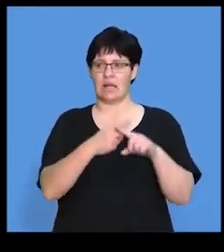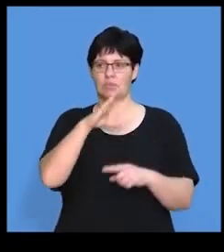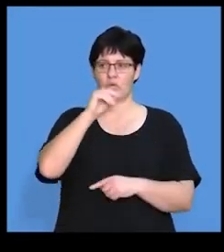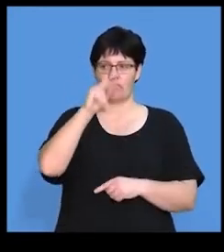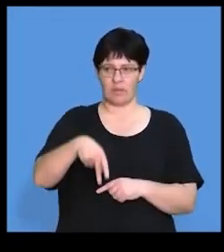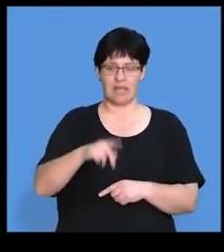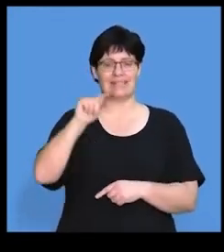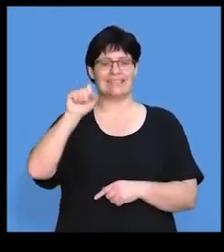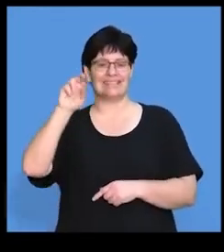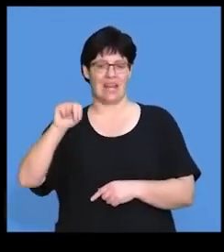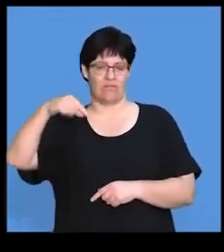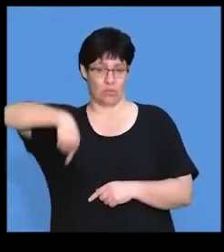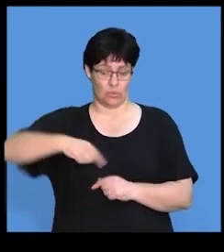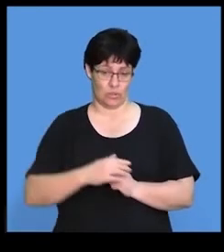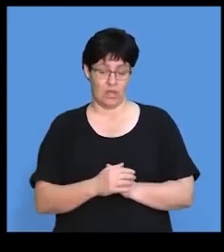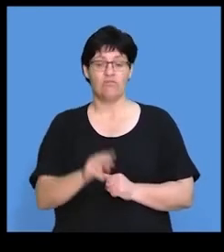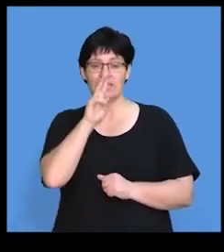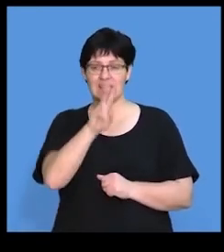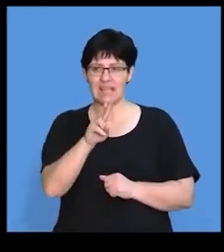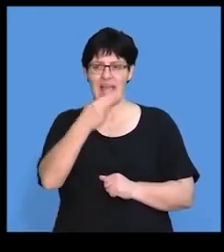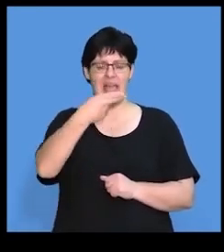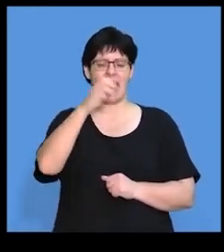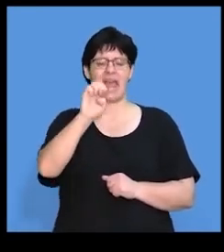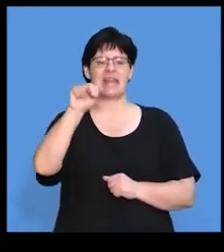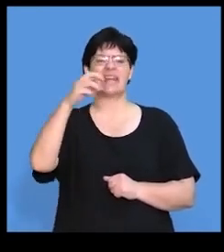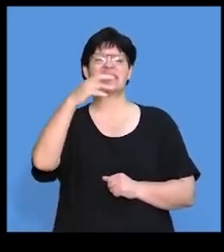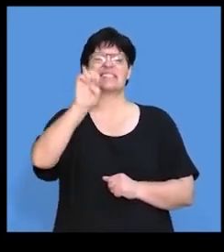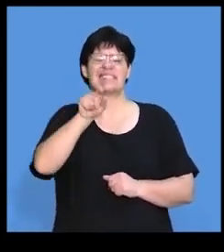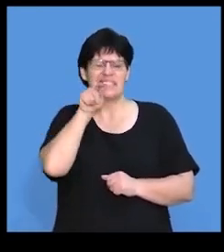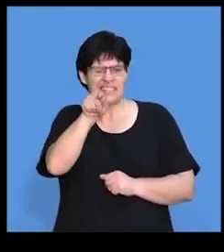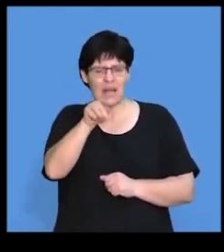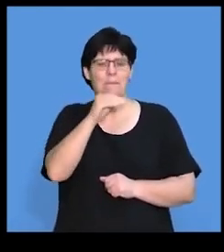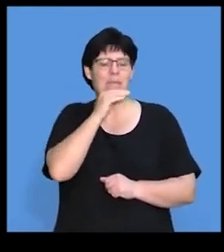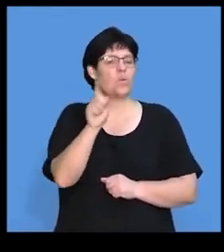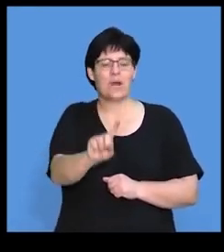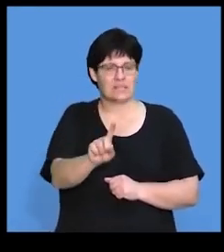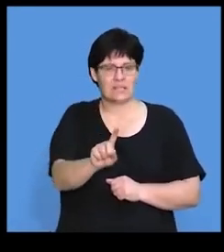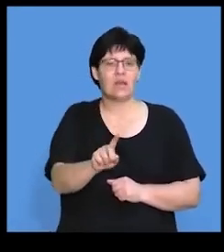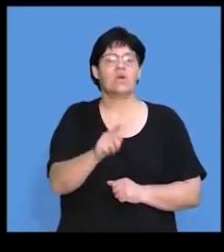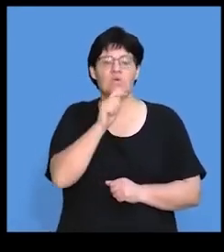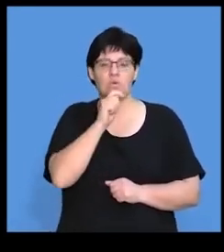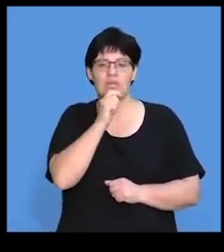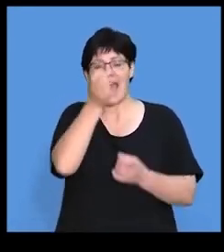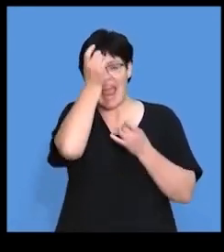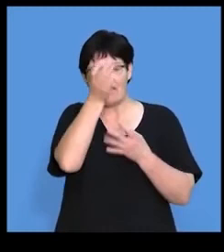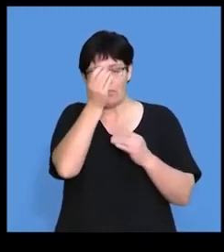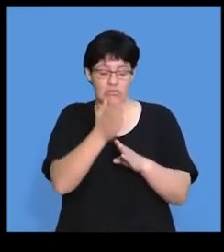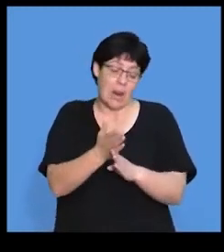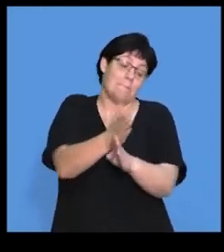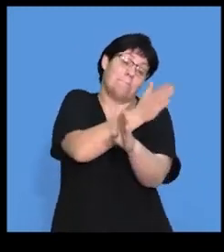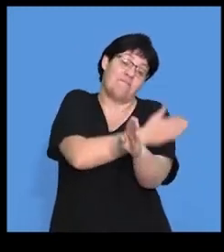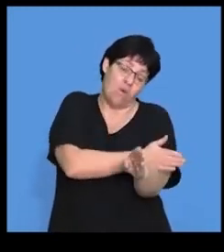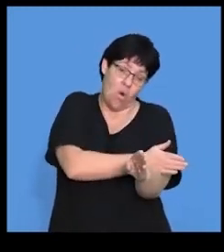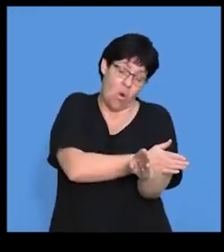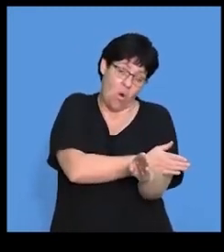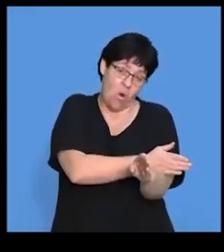of p times tan of q. Okay, so when you see the word hence, it always means that you're going to use the information in the